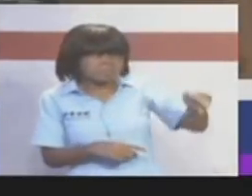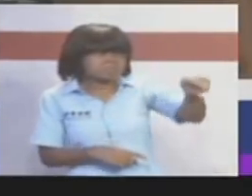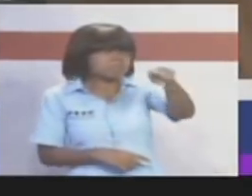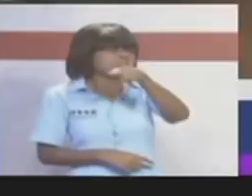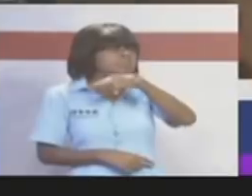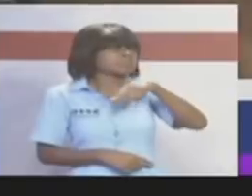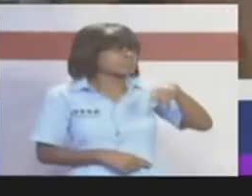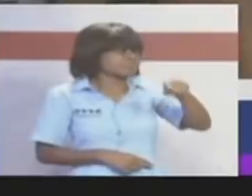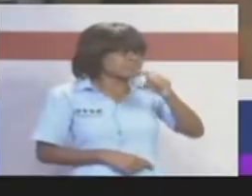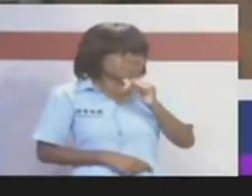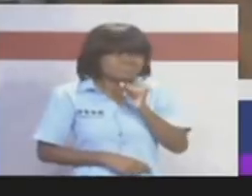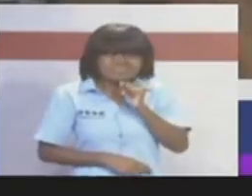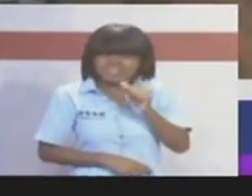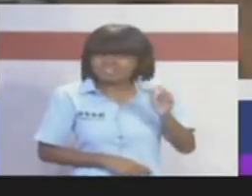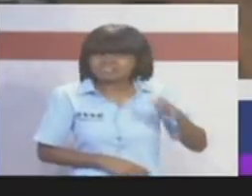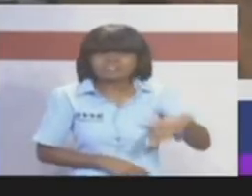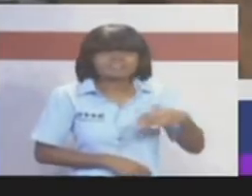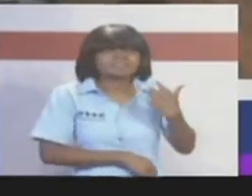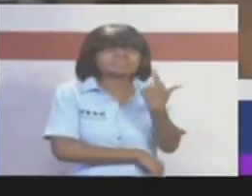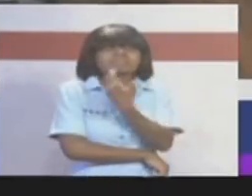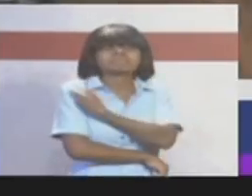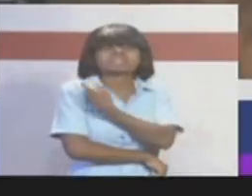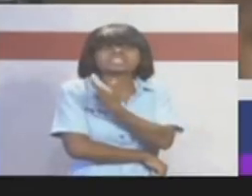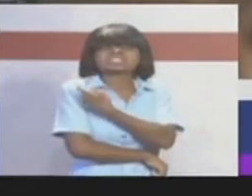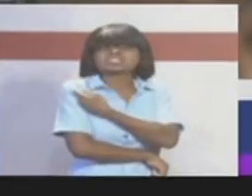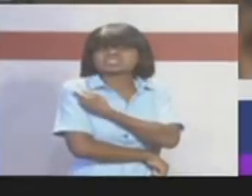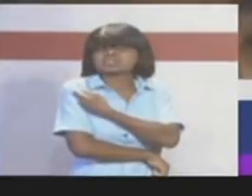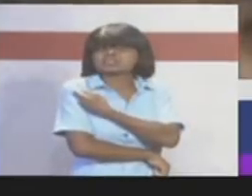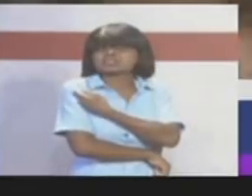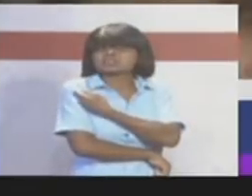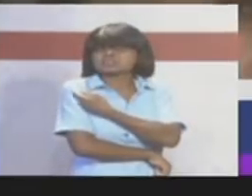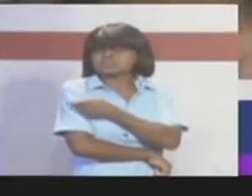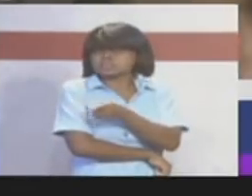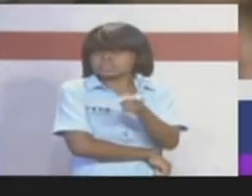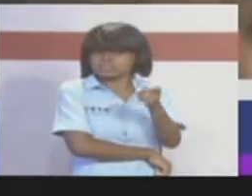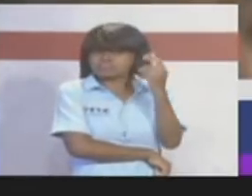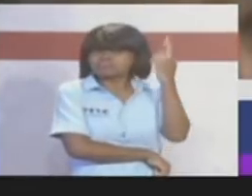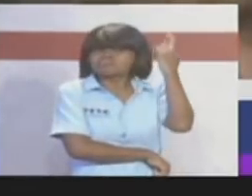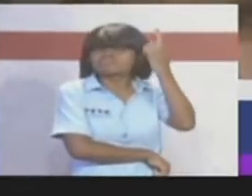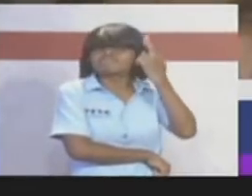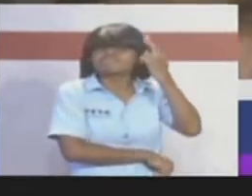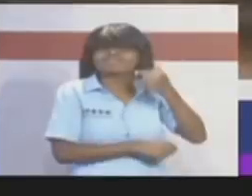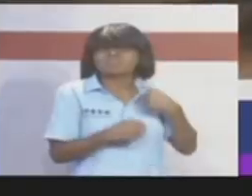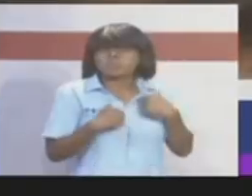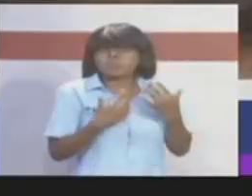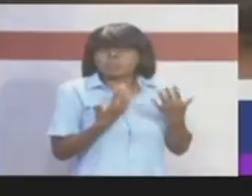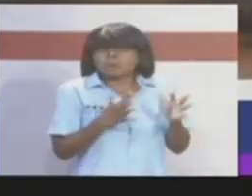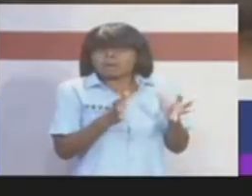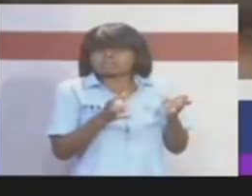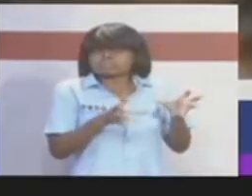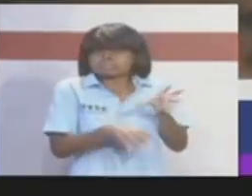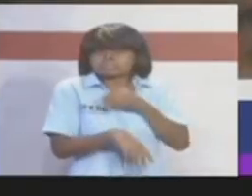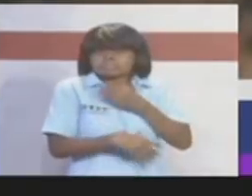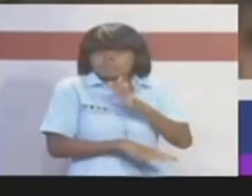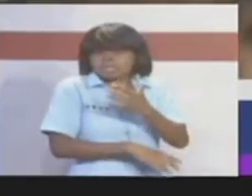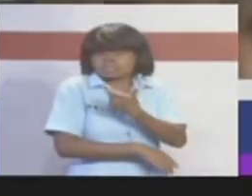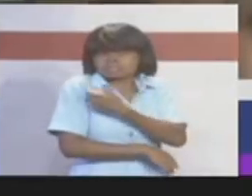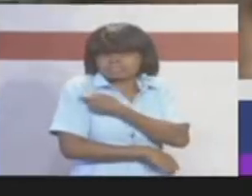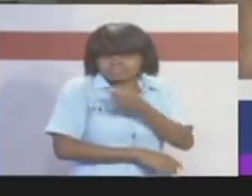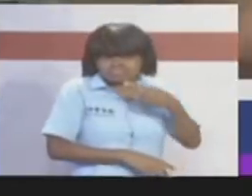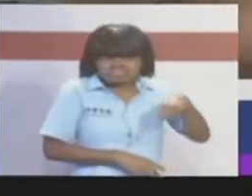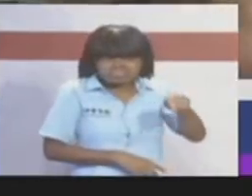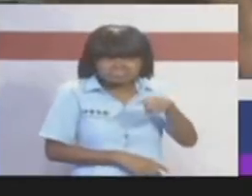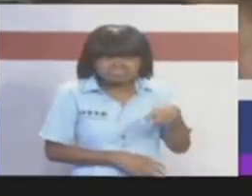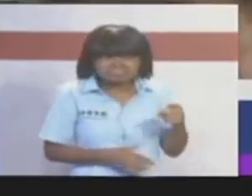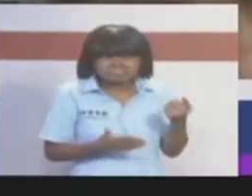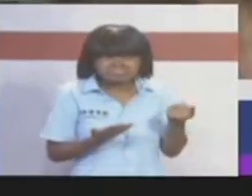hesitancy and their reasons for vaccine hesitancy that could possibly help craft a new strategy towards giving some